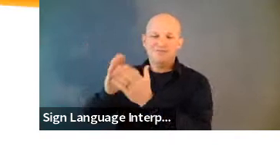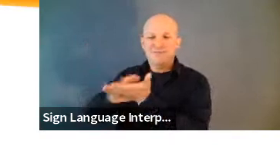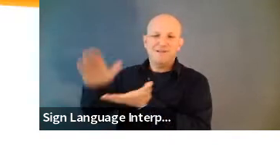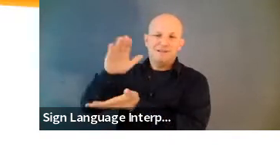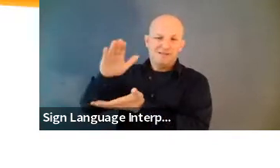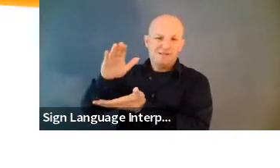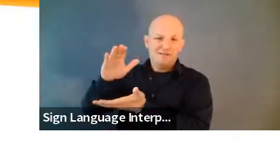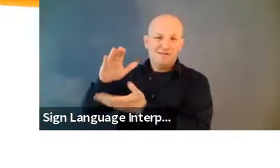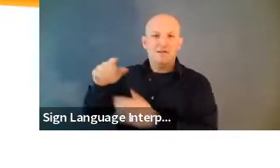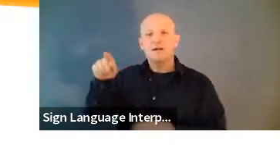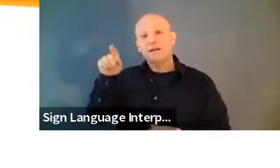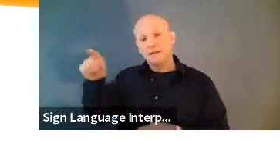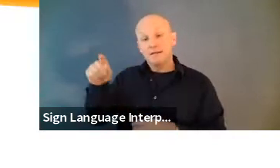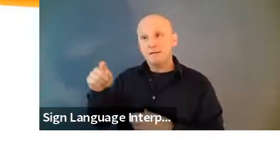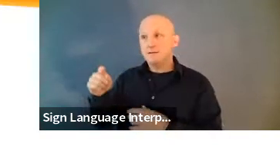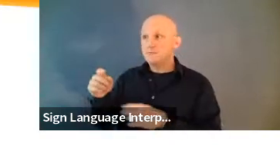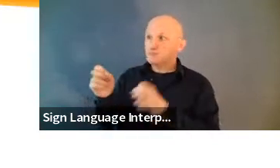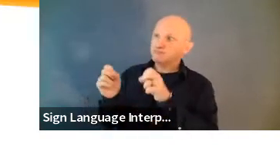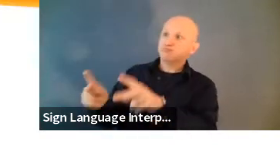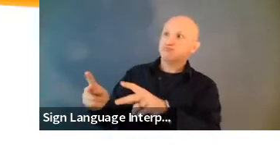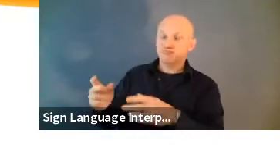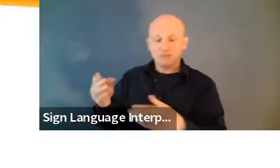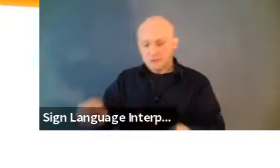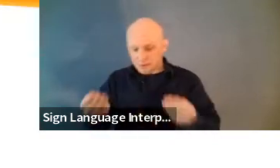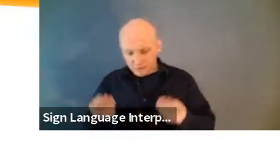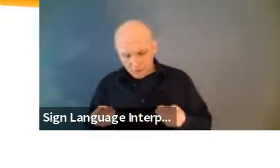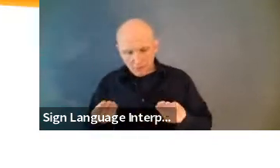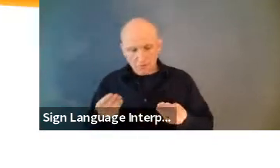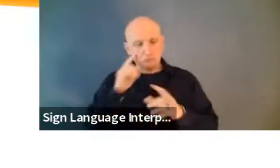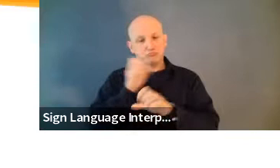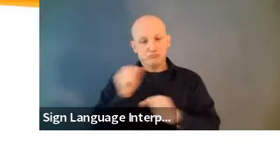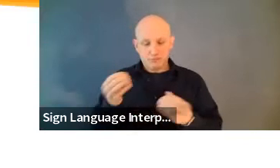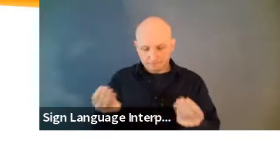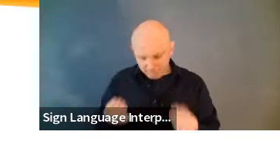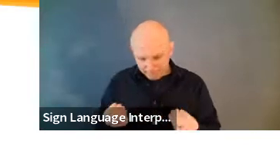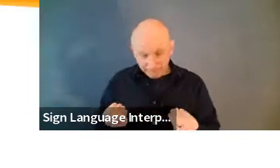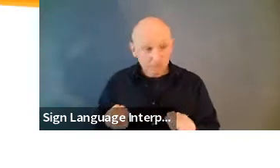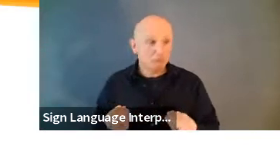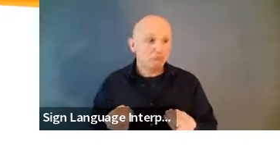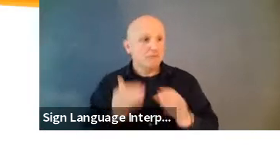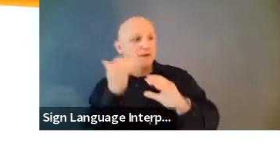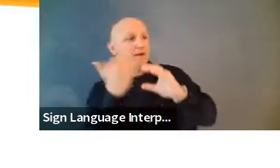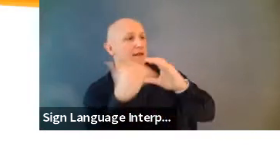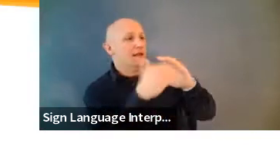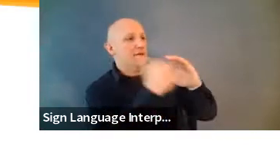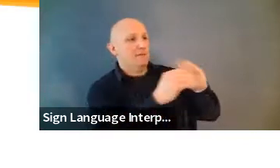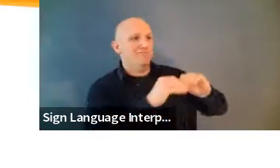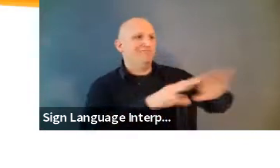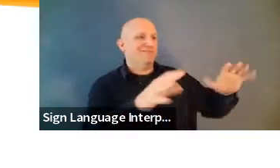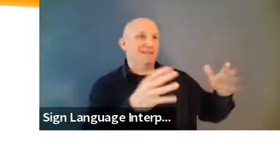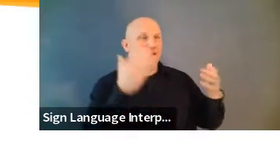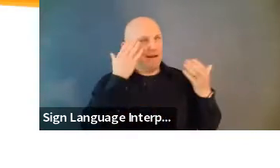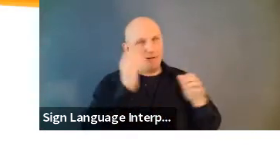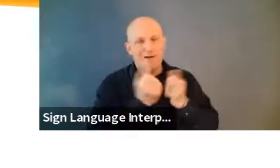desk, essentially, right, as the president of the institution. He sent an email out to, I don't remember how many people, 7 or